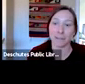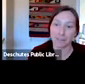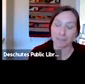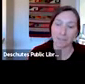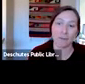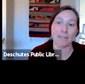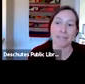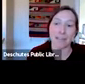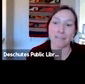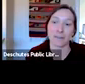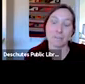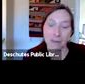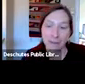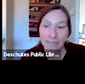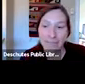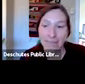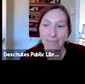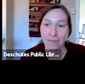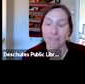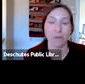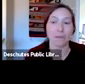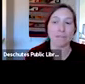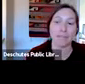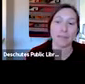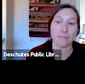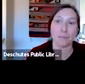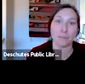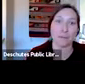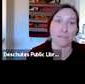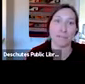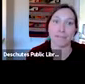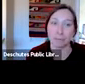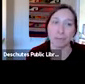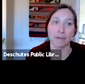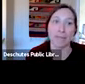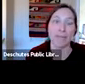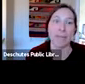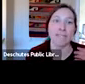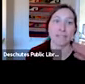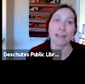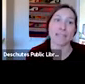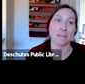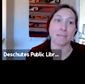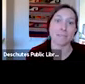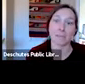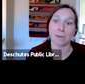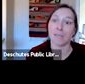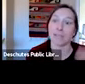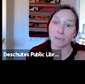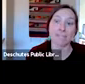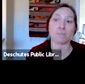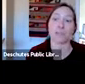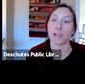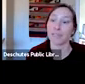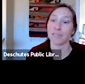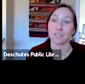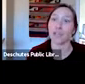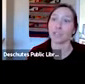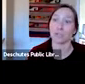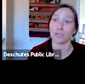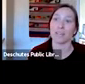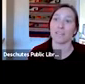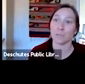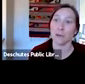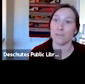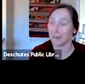And this year we are celebrating the other Americans. So this whole month of April, we're going to be exploring different aspects of the book. And the reason we're talking